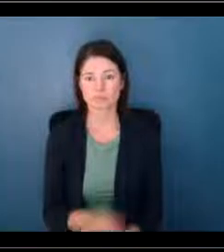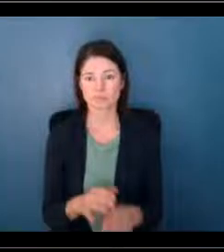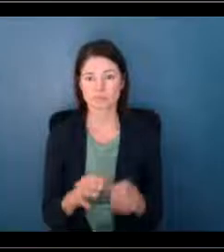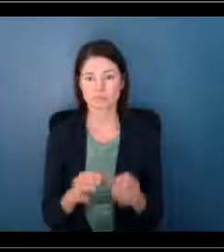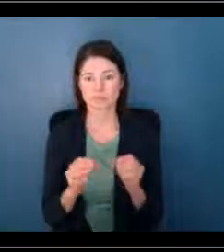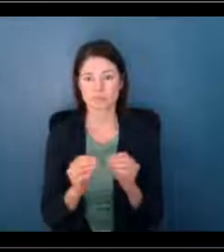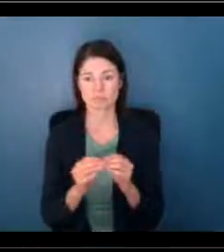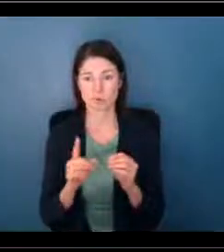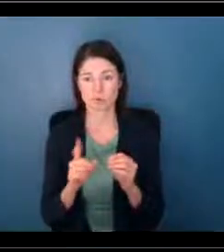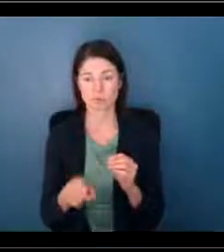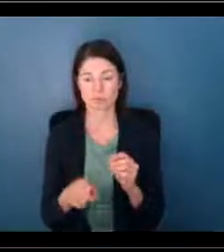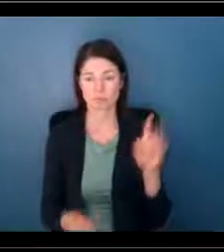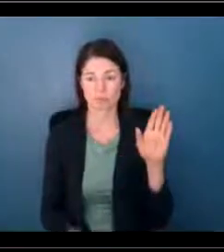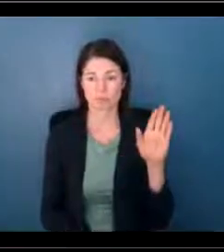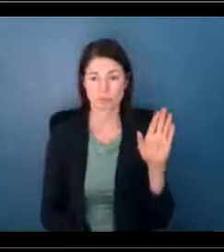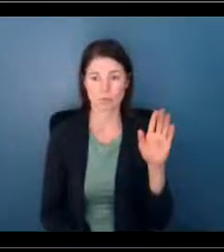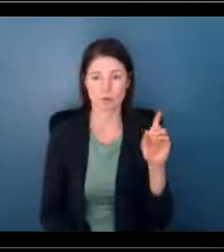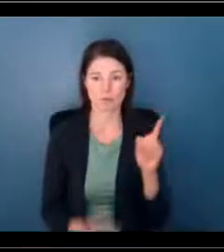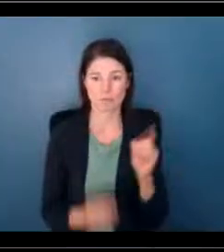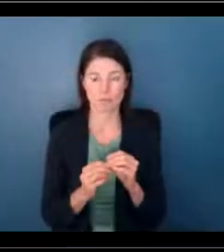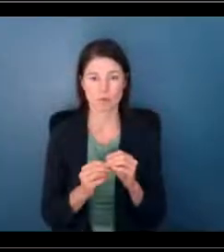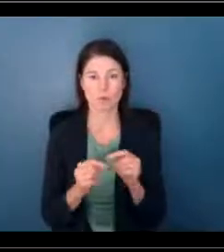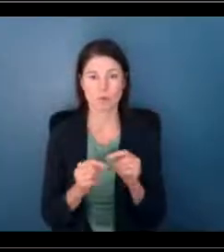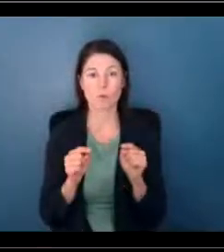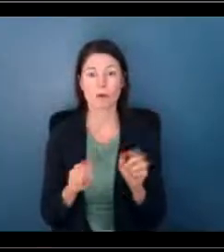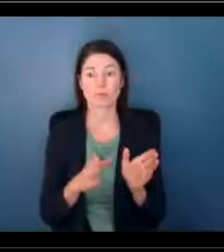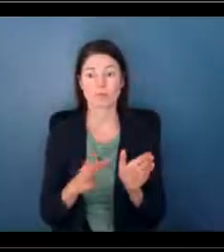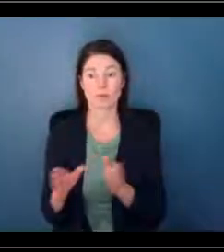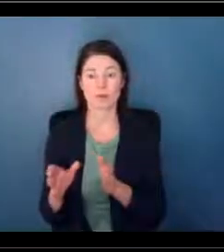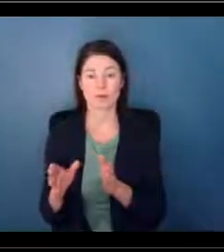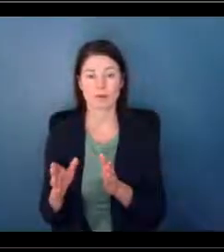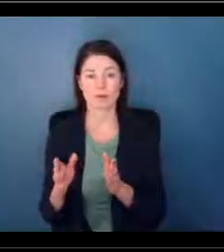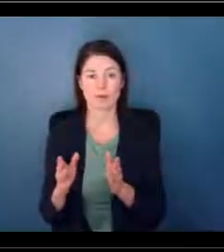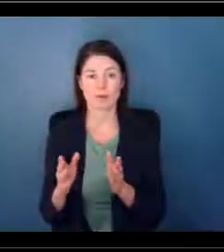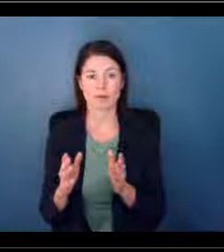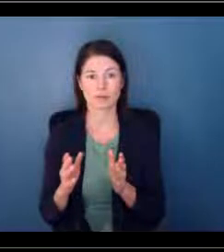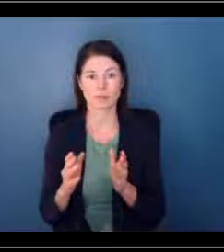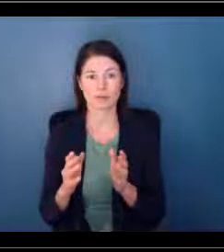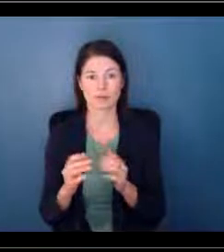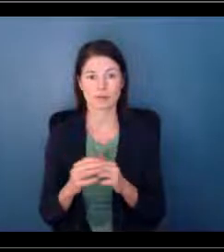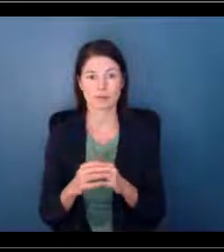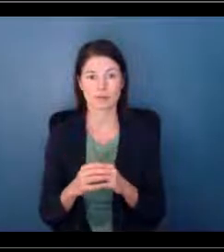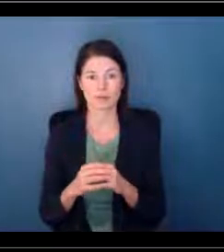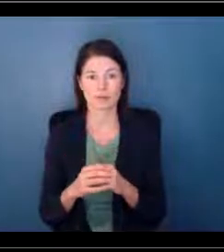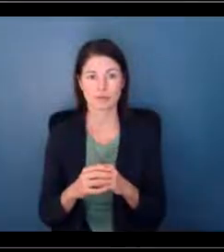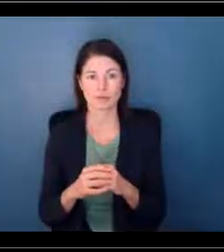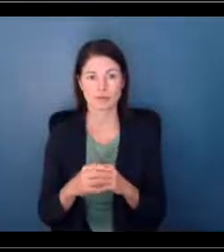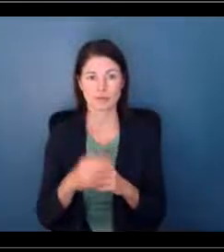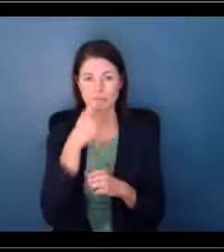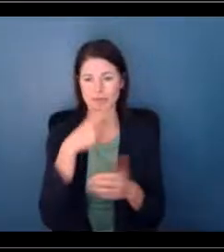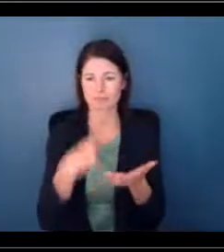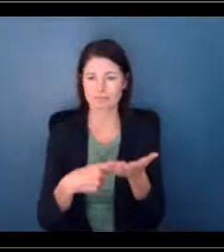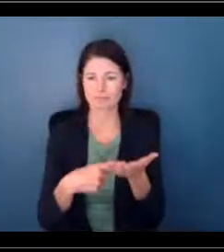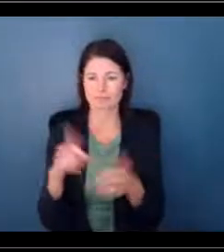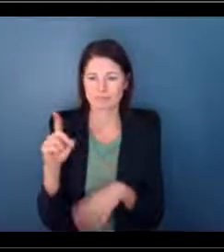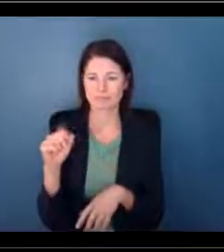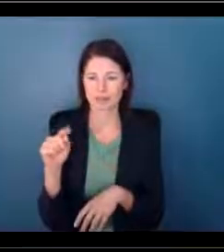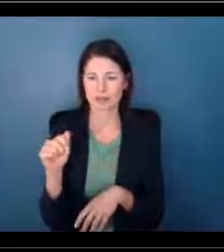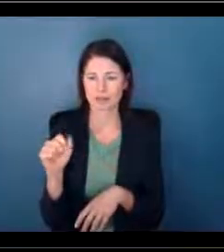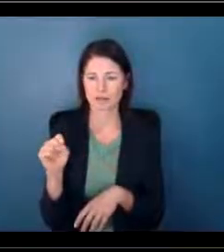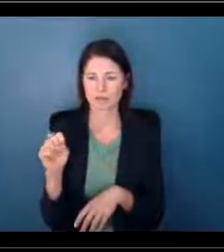one and that is, while you're preparing that plan, could you also talk about where you're getting your data sources?